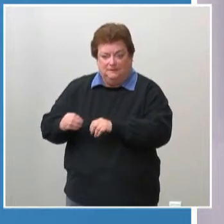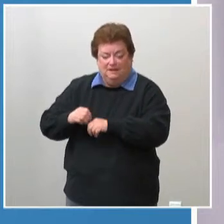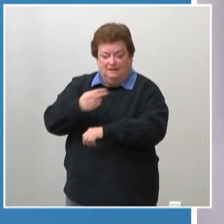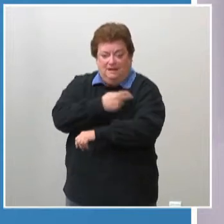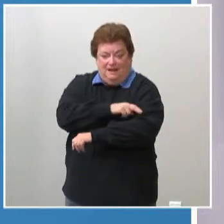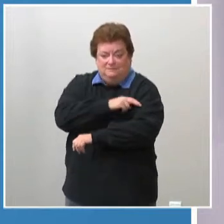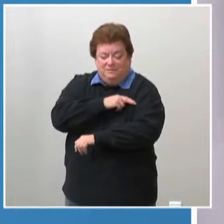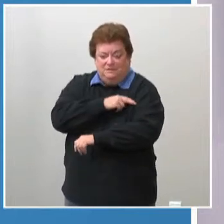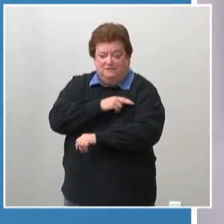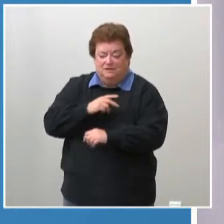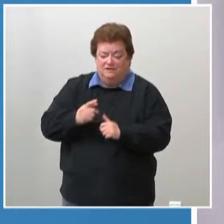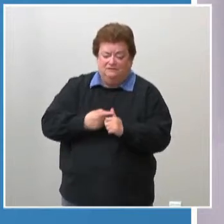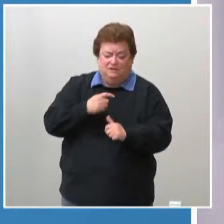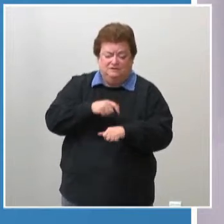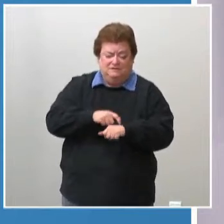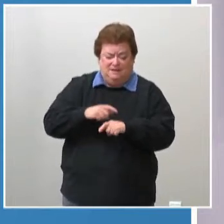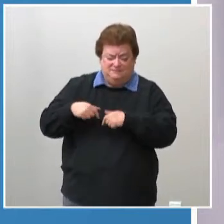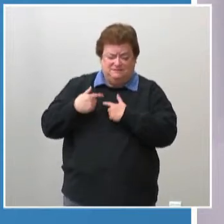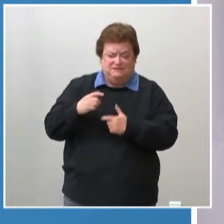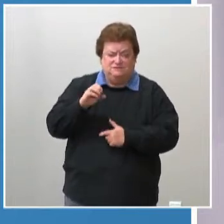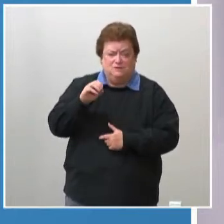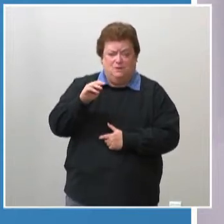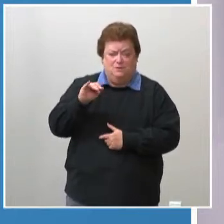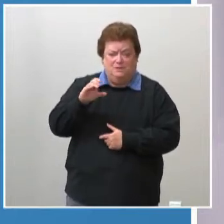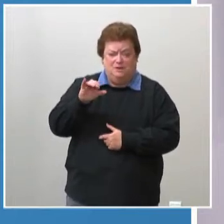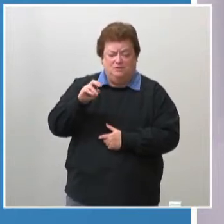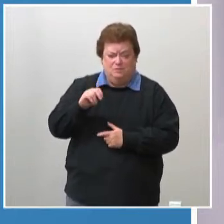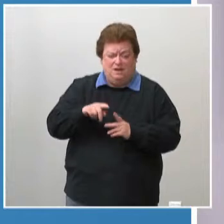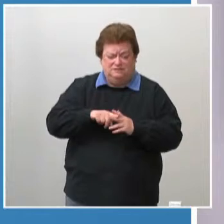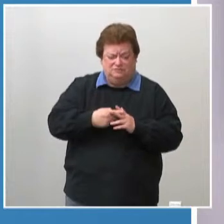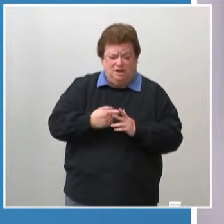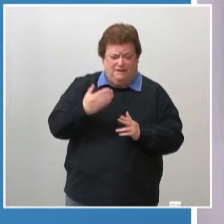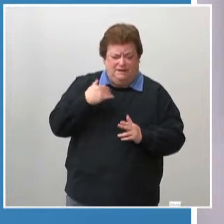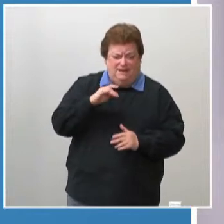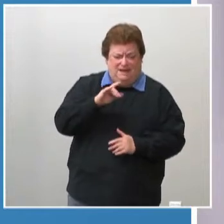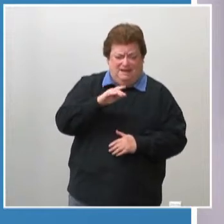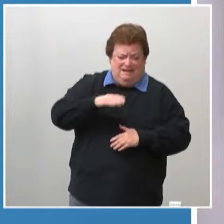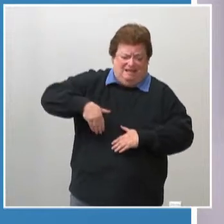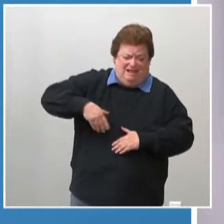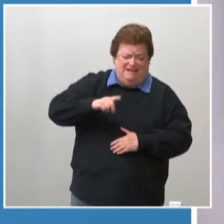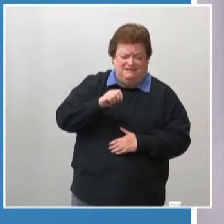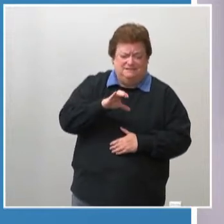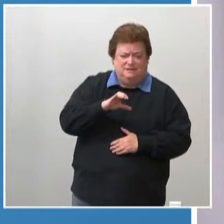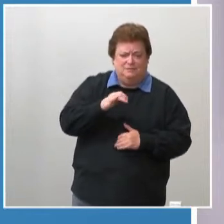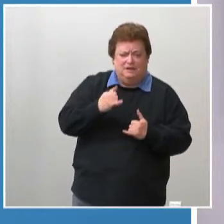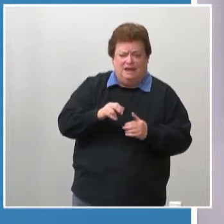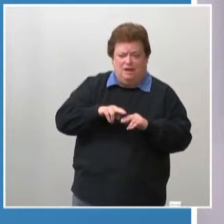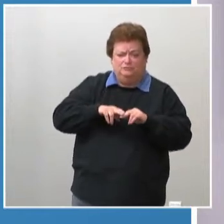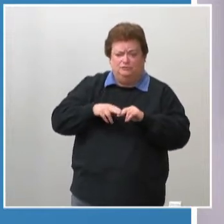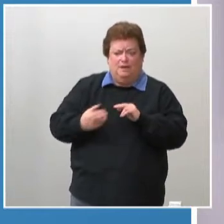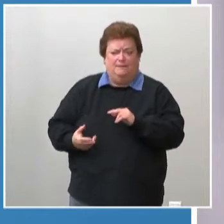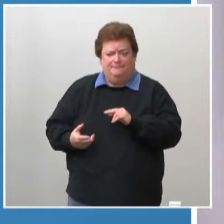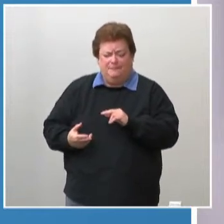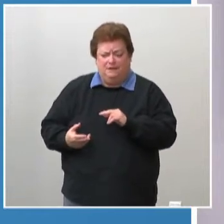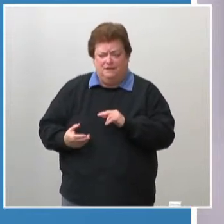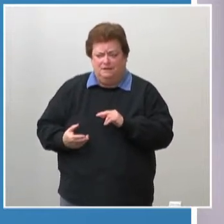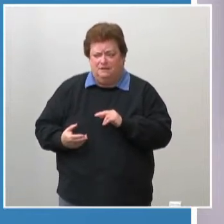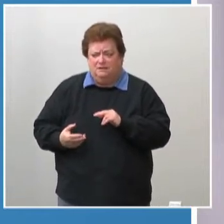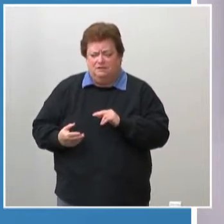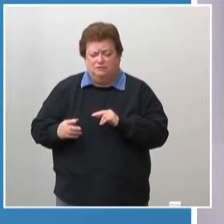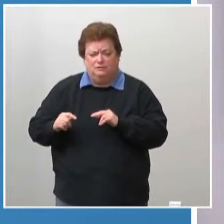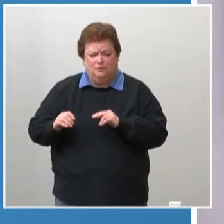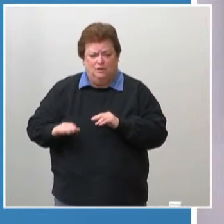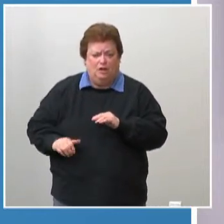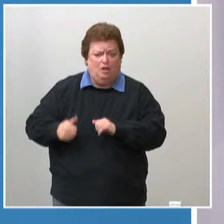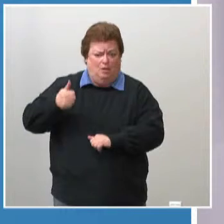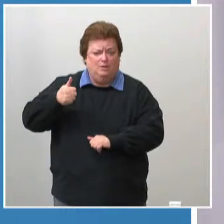the first time since the Omicron surge started in late December, our cases have dropped below